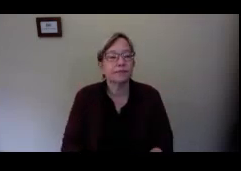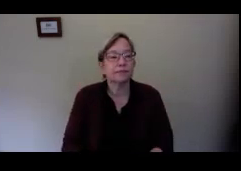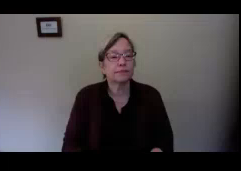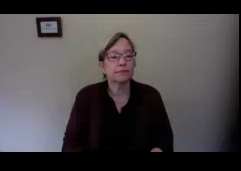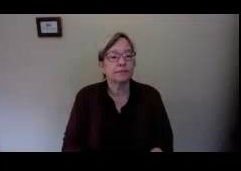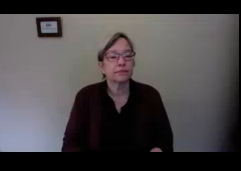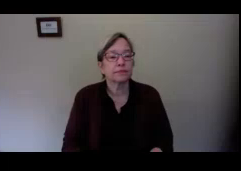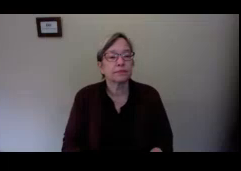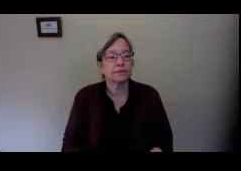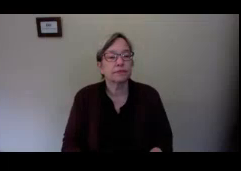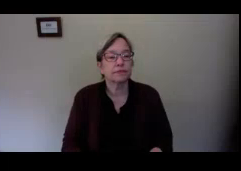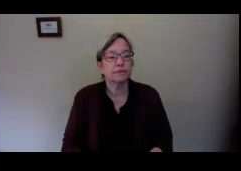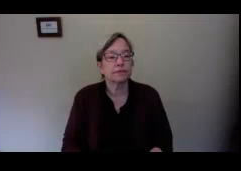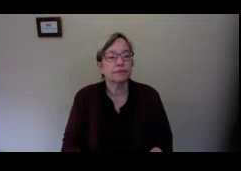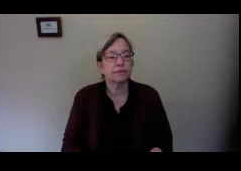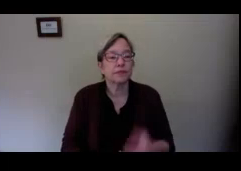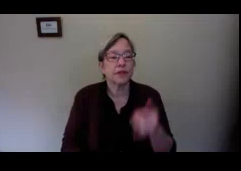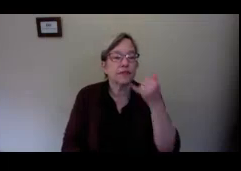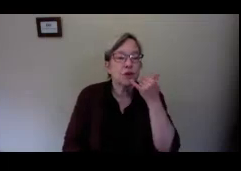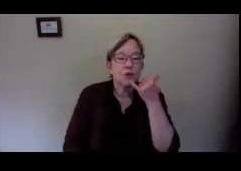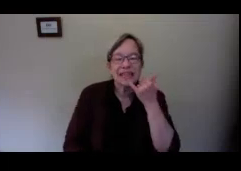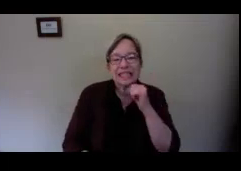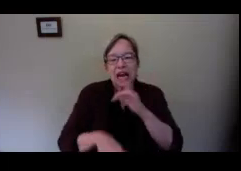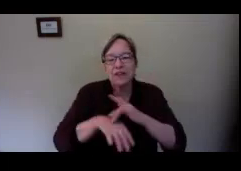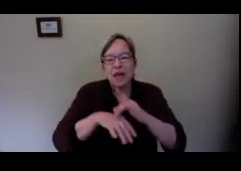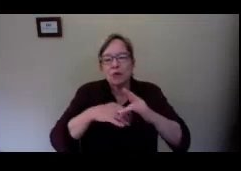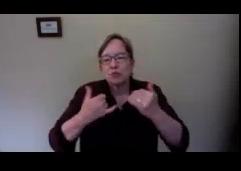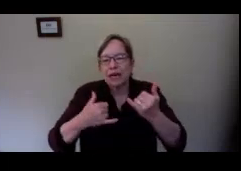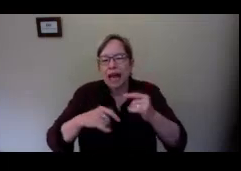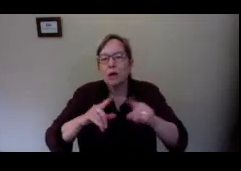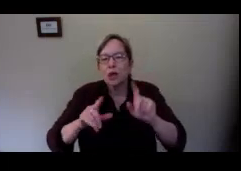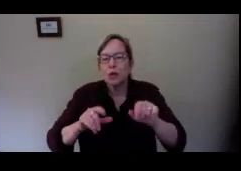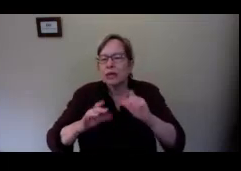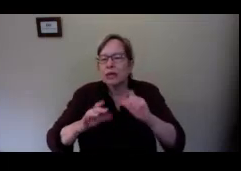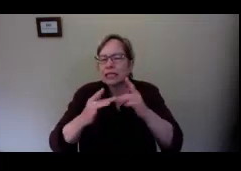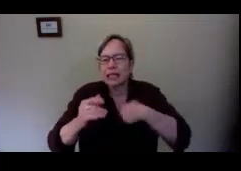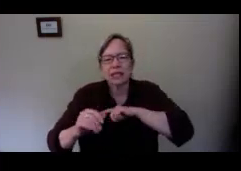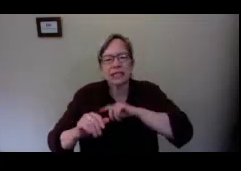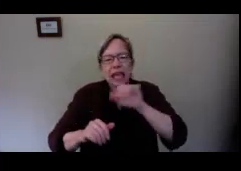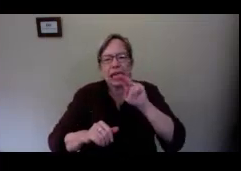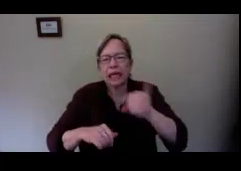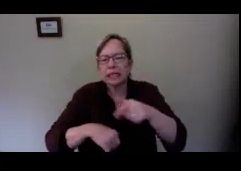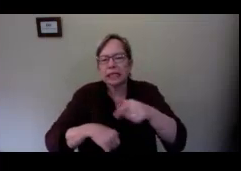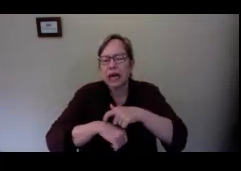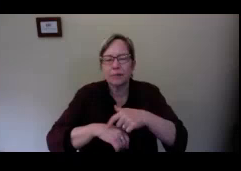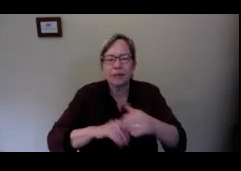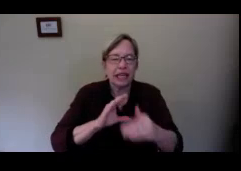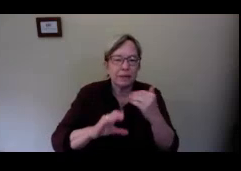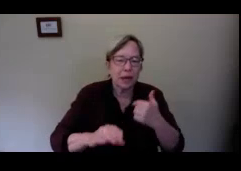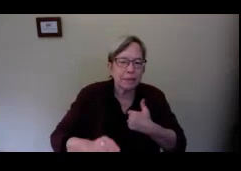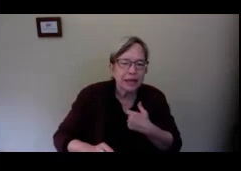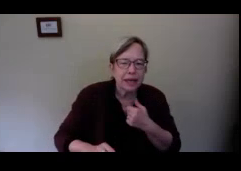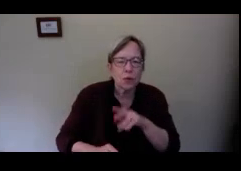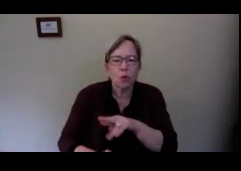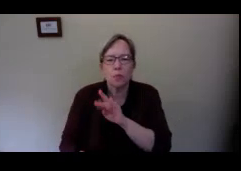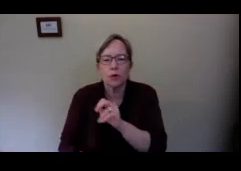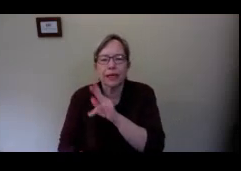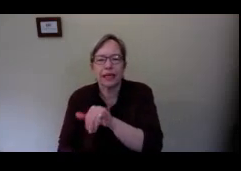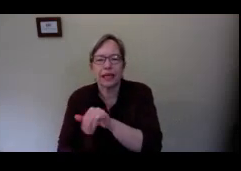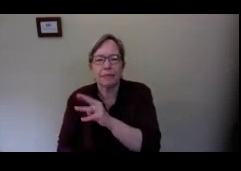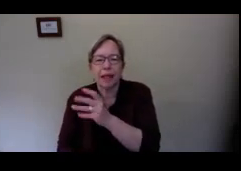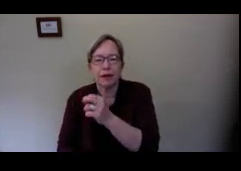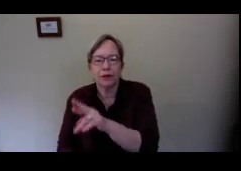available at this time, but you can contact the PHRC with any questions. You can email OC Mellinger, myself, or one